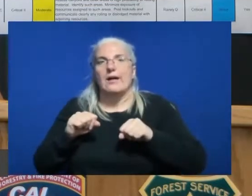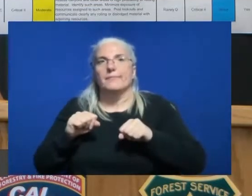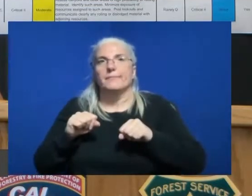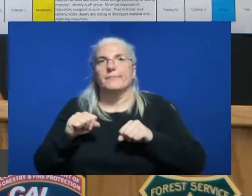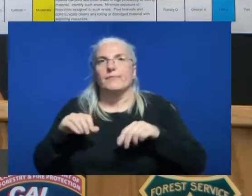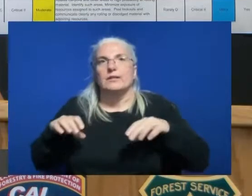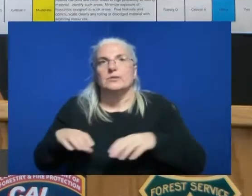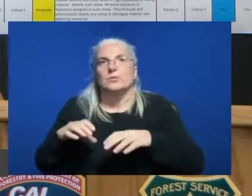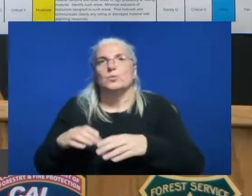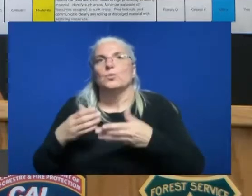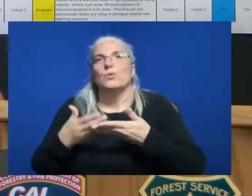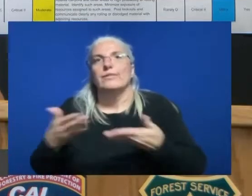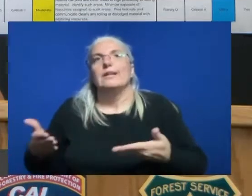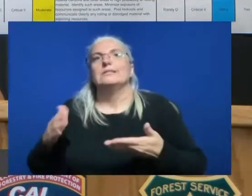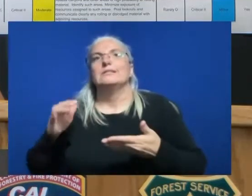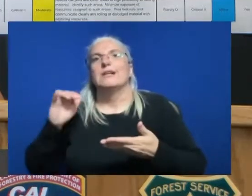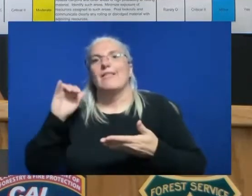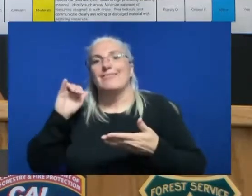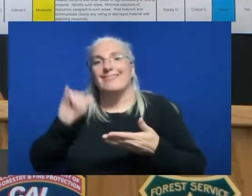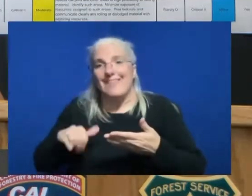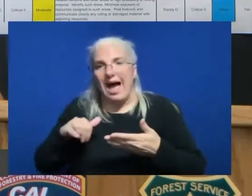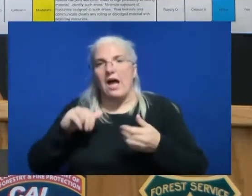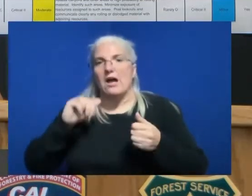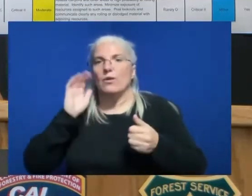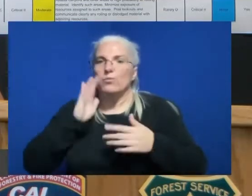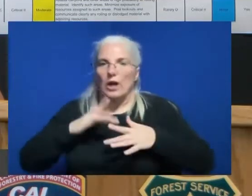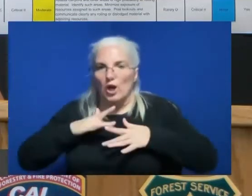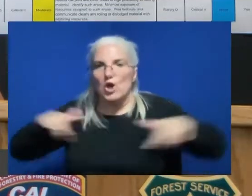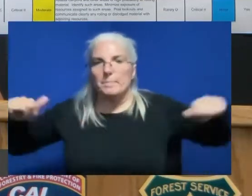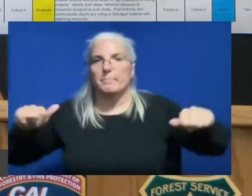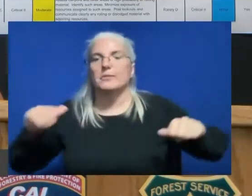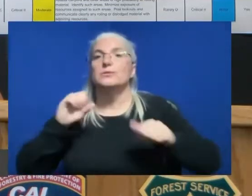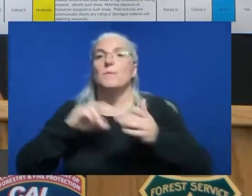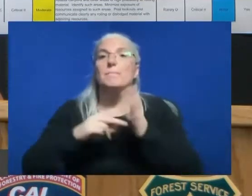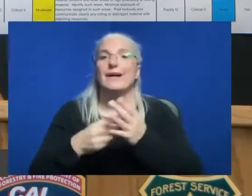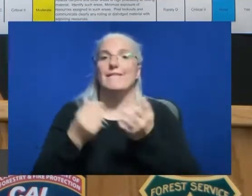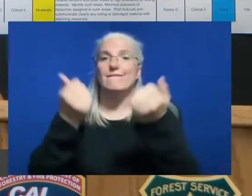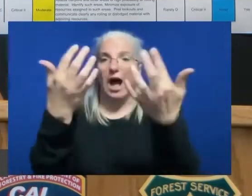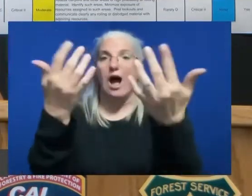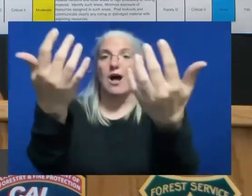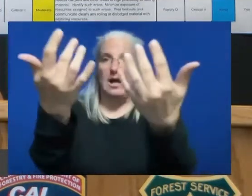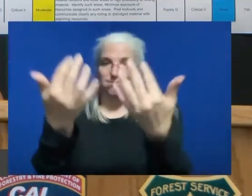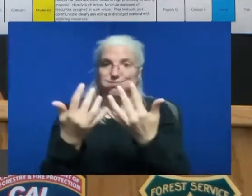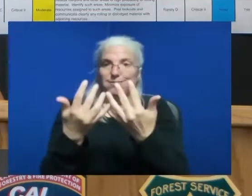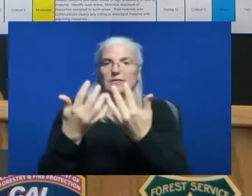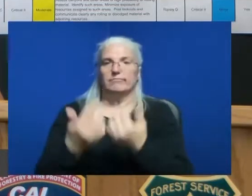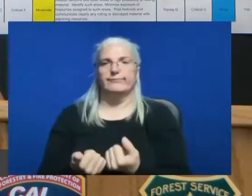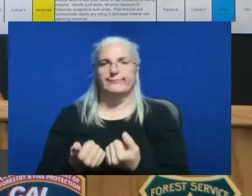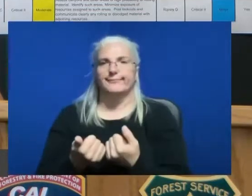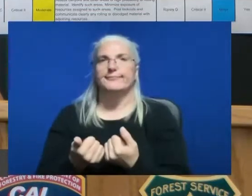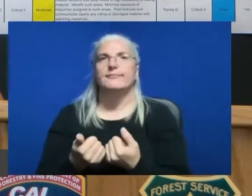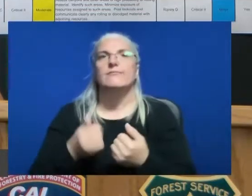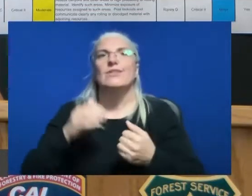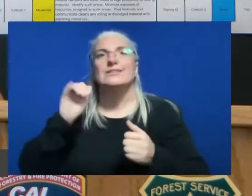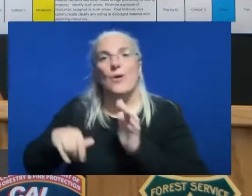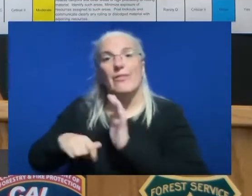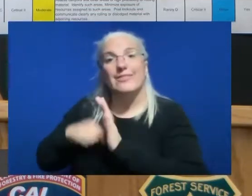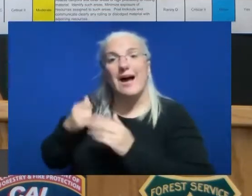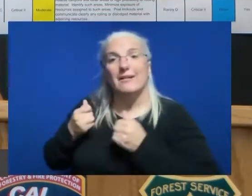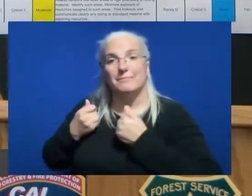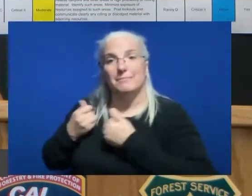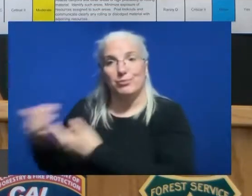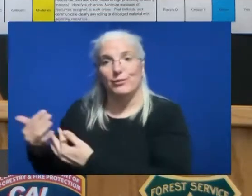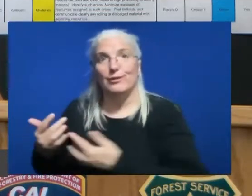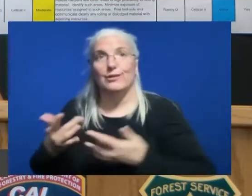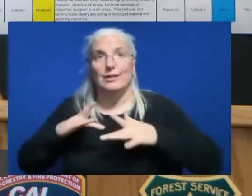it. And if we don't, that fire will continue to burn actively and intensely until it gets the line, and if it's too hot,